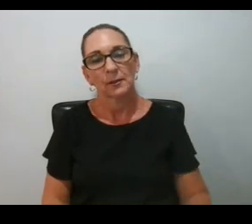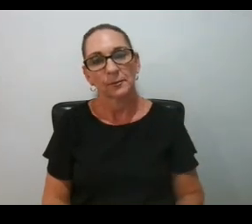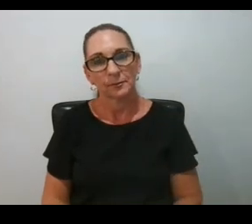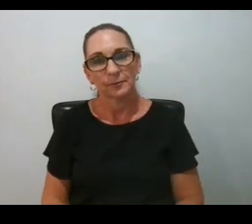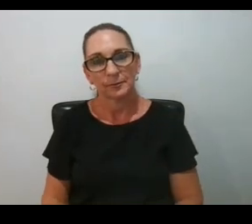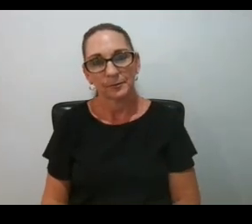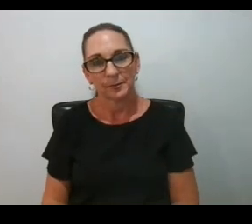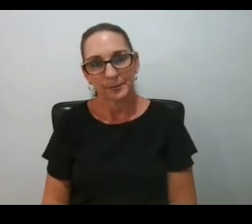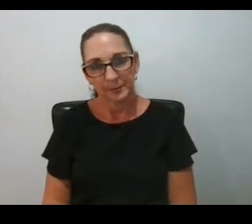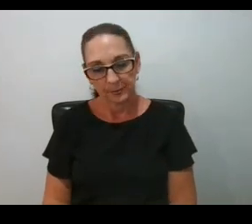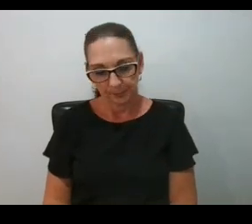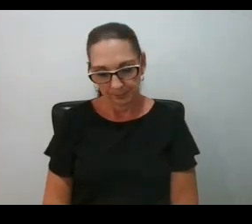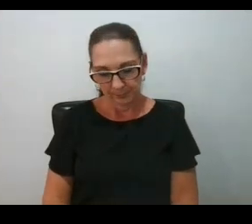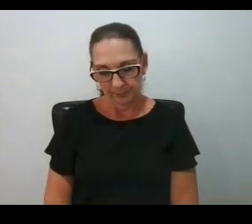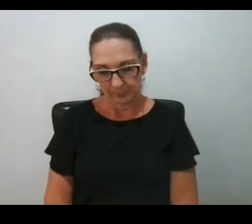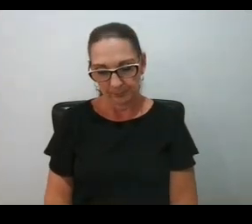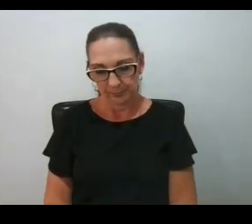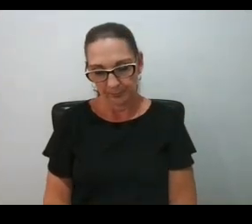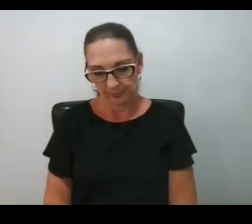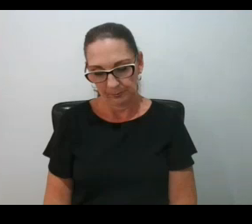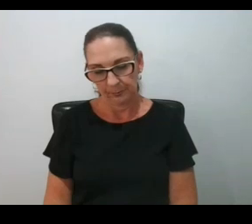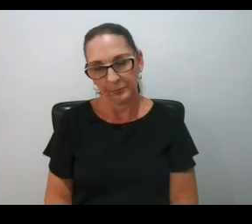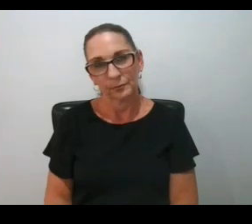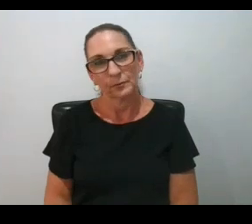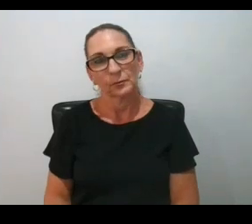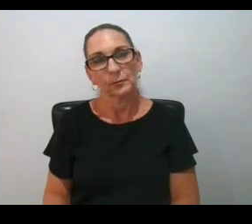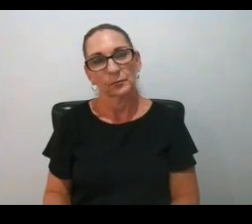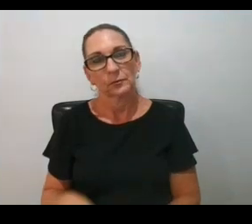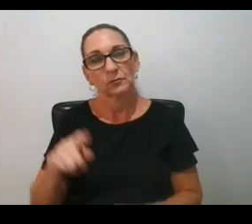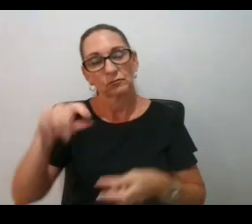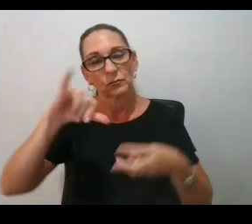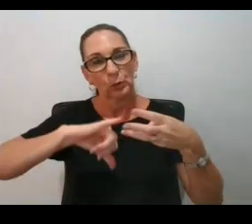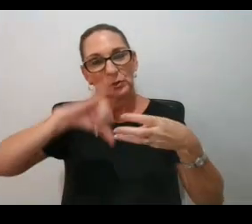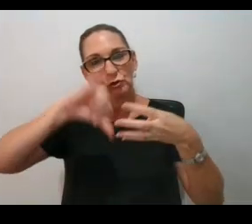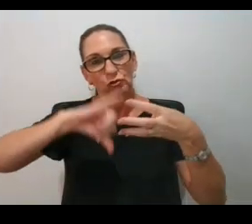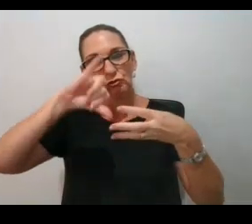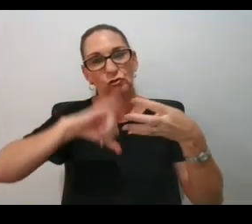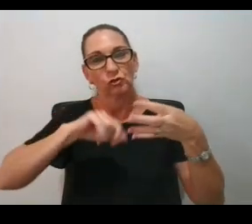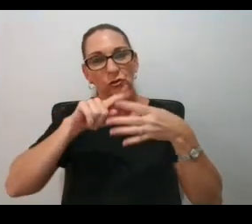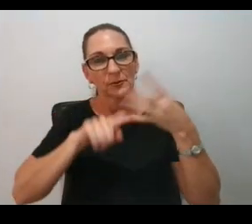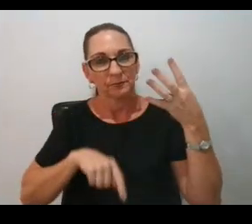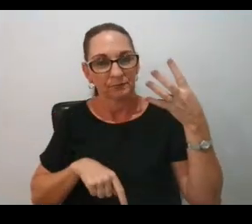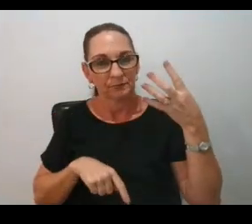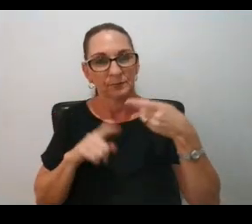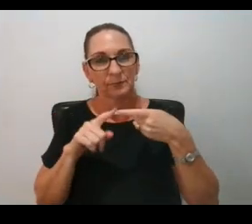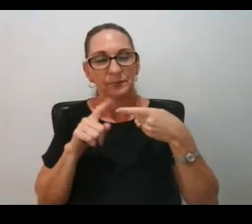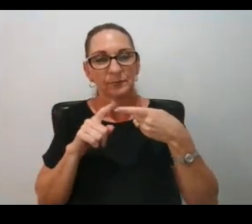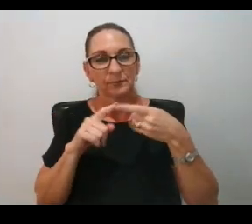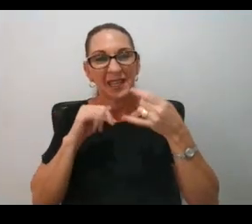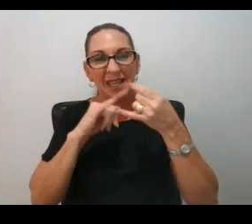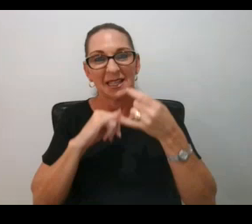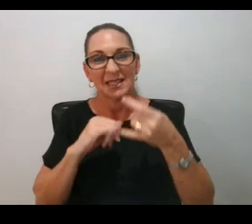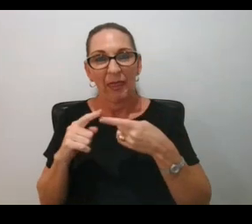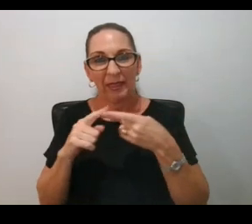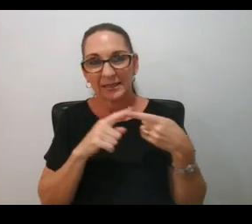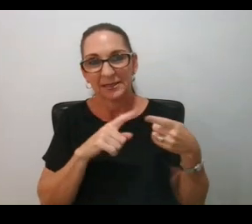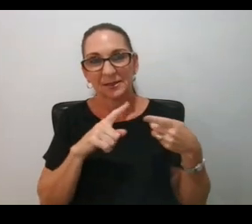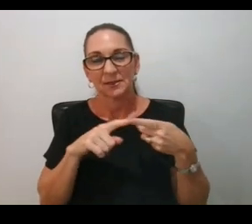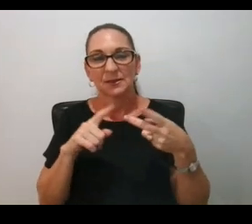So I'm just launching that poll. So that is, which region do you work in? Southeast Queensland, Far North Queensland,